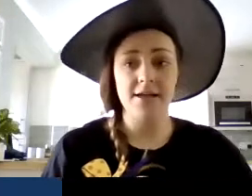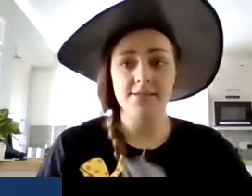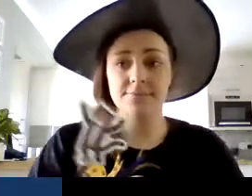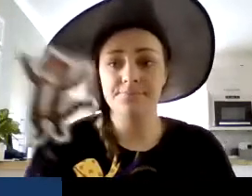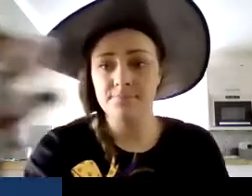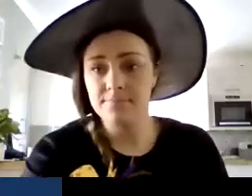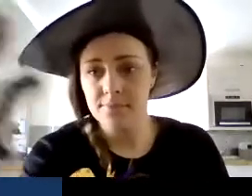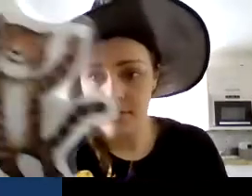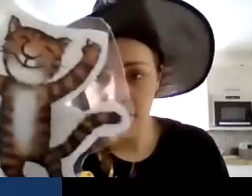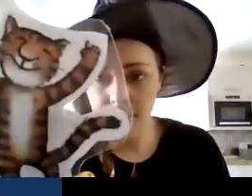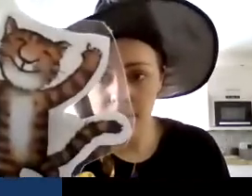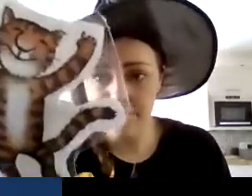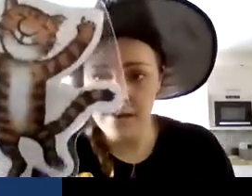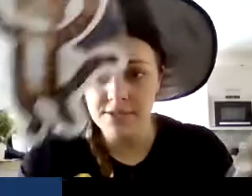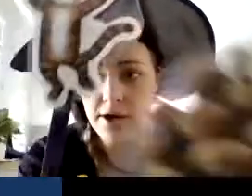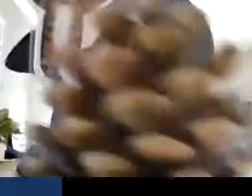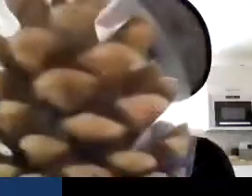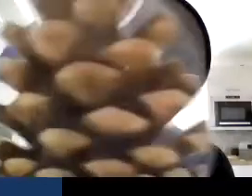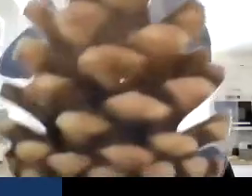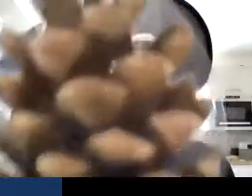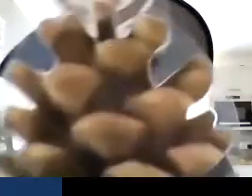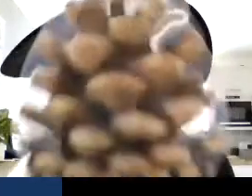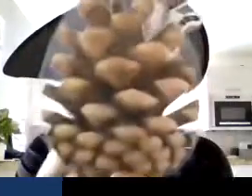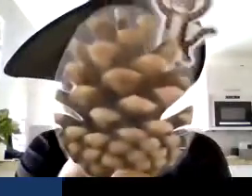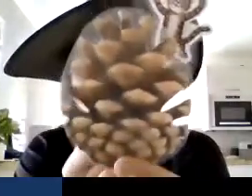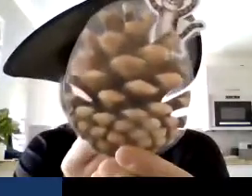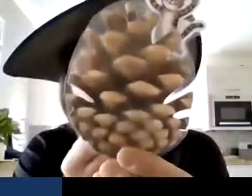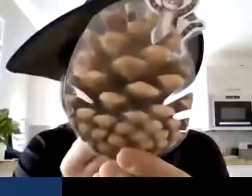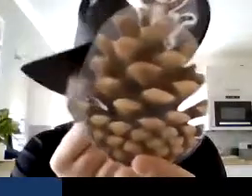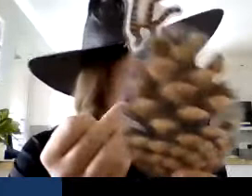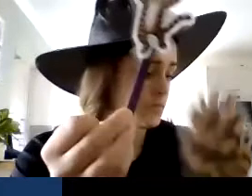The cat, he found a comb.